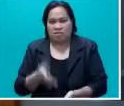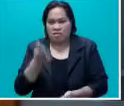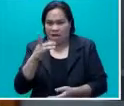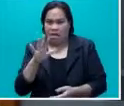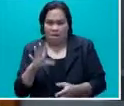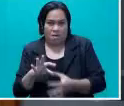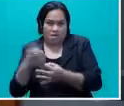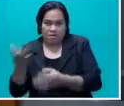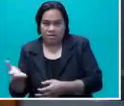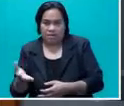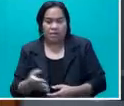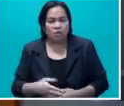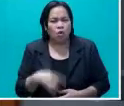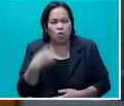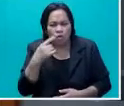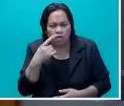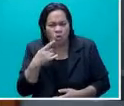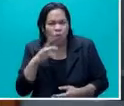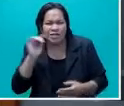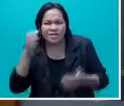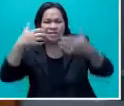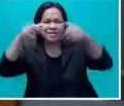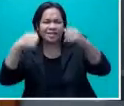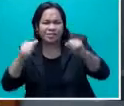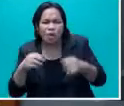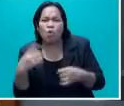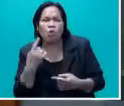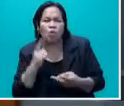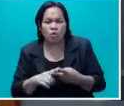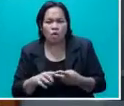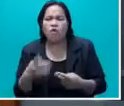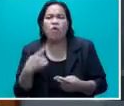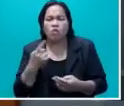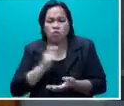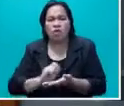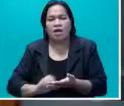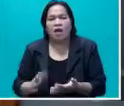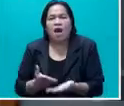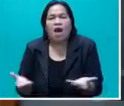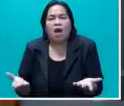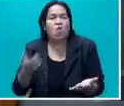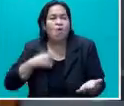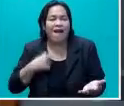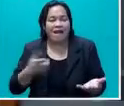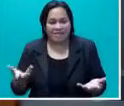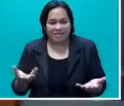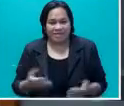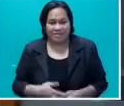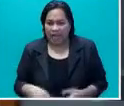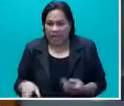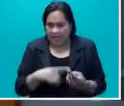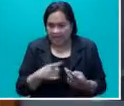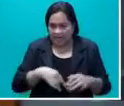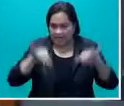achieved, by whom and why and how and for whom. Honorable Speaker, another nagging issue